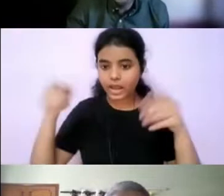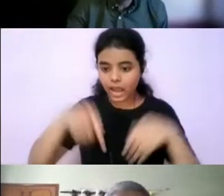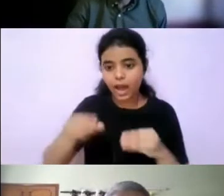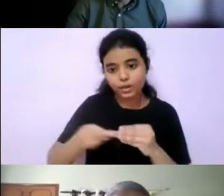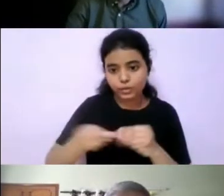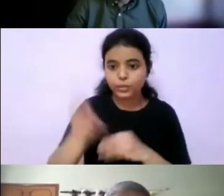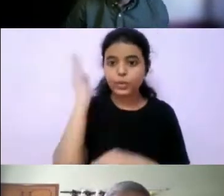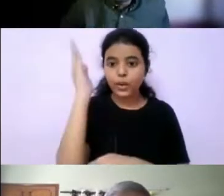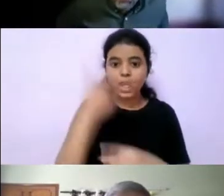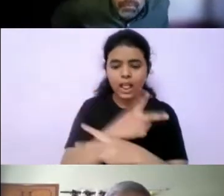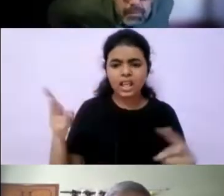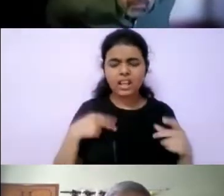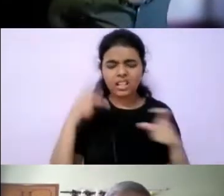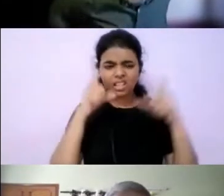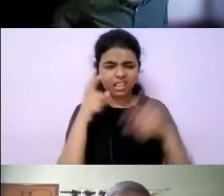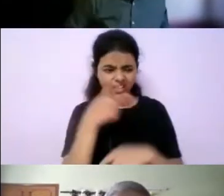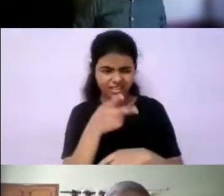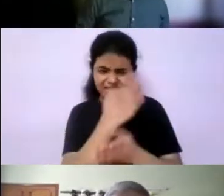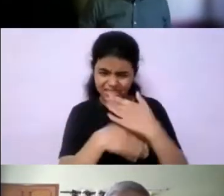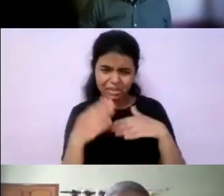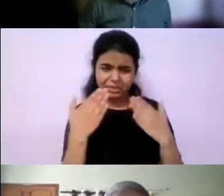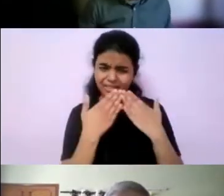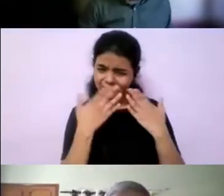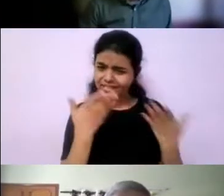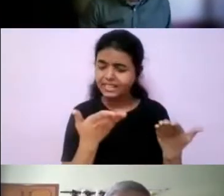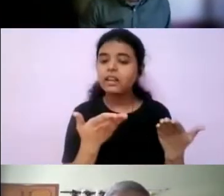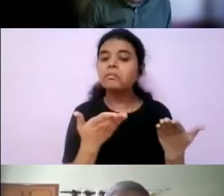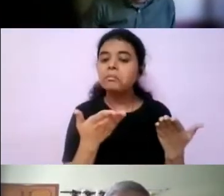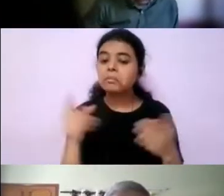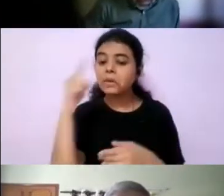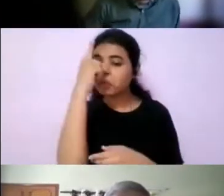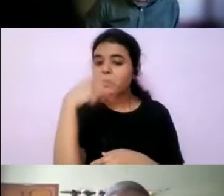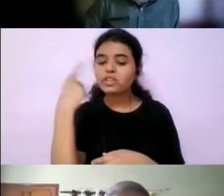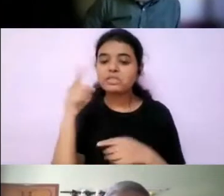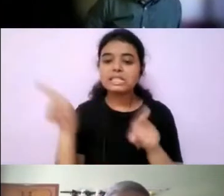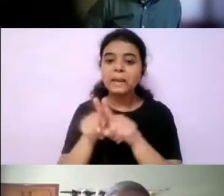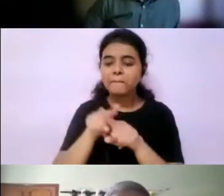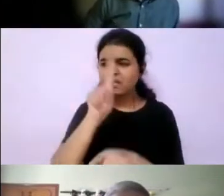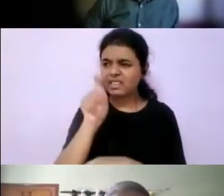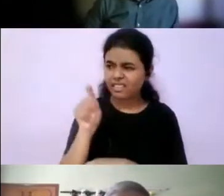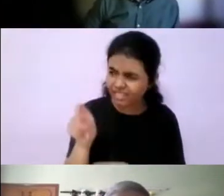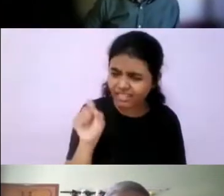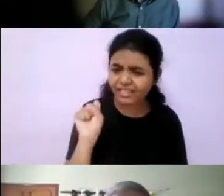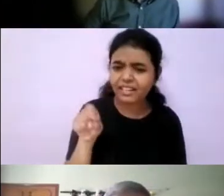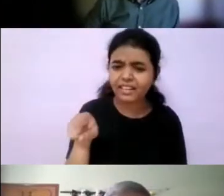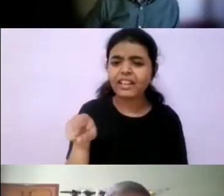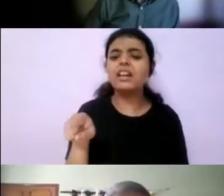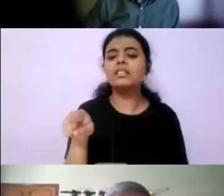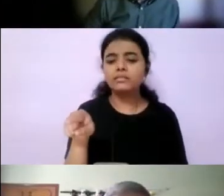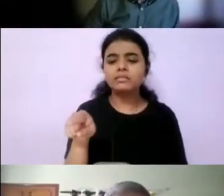puzzled looks. Looks that seem to question the state of our